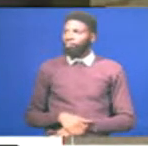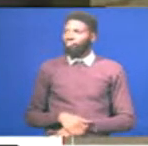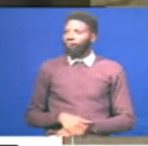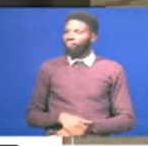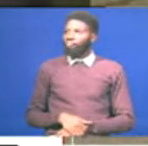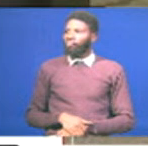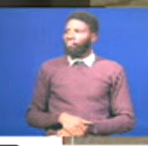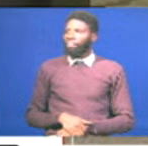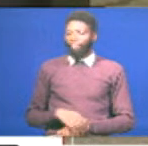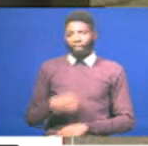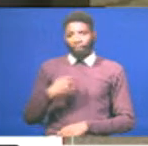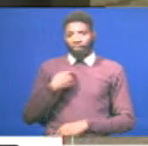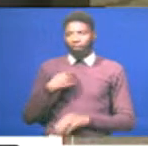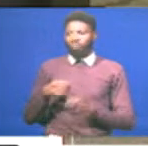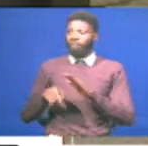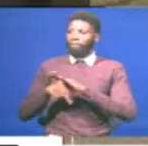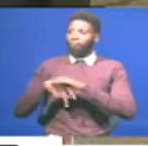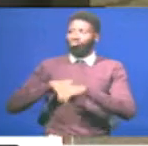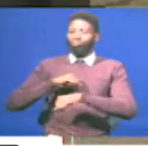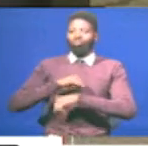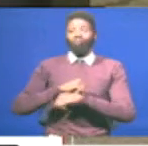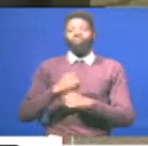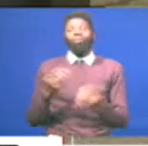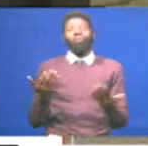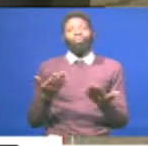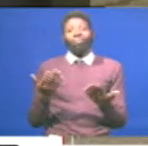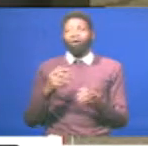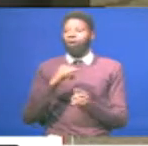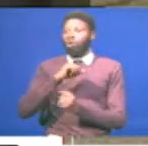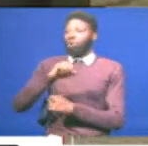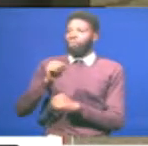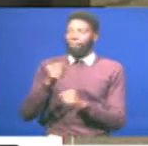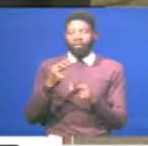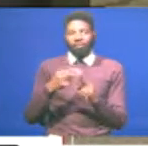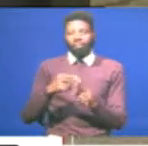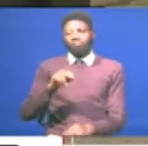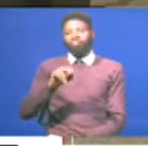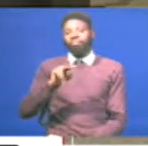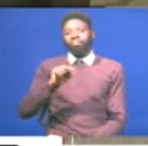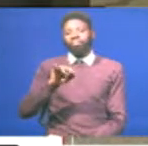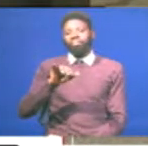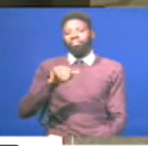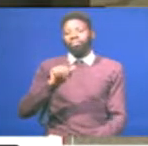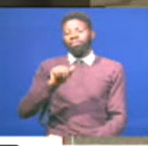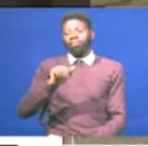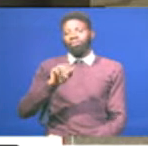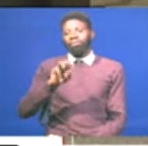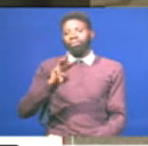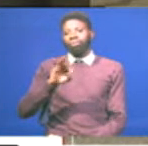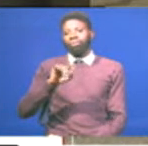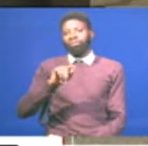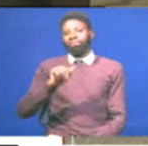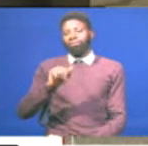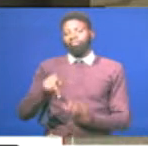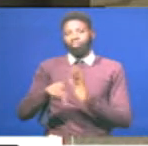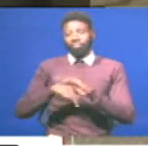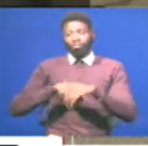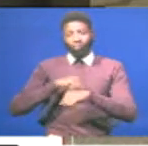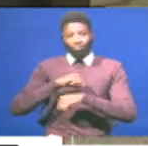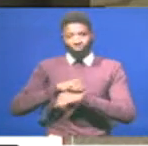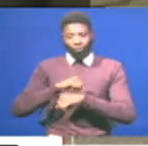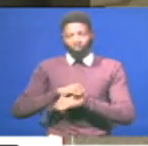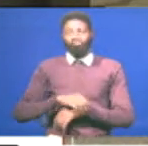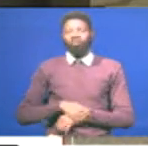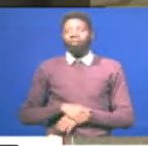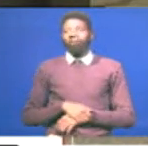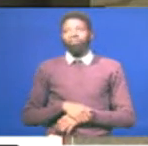I went to a primary school in Homa Bay, called Nyawita Primary School. I had the privilege of